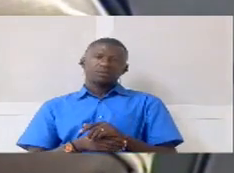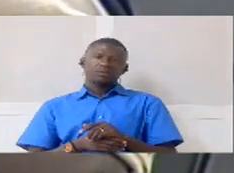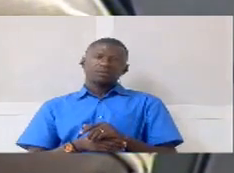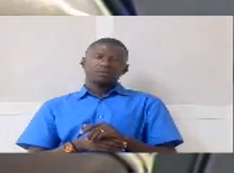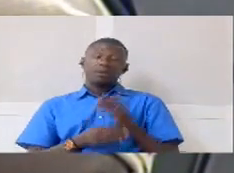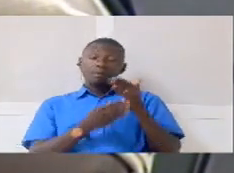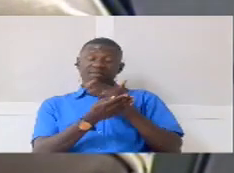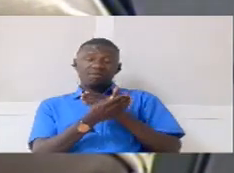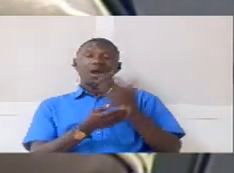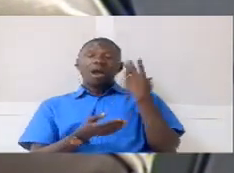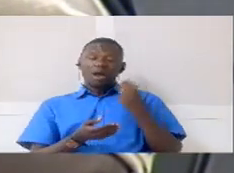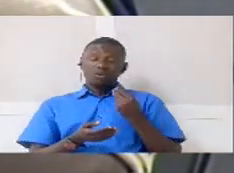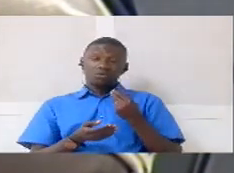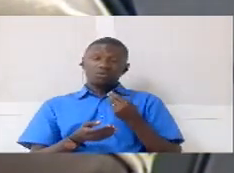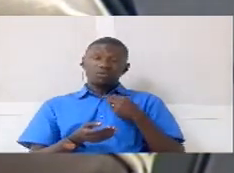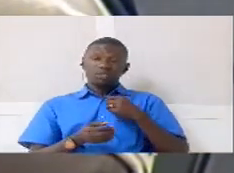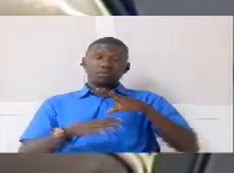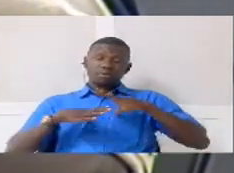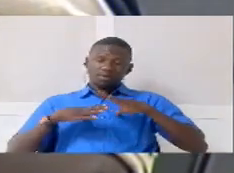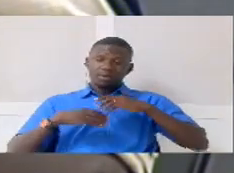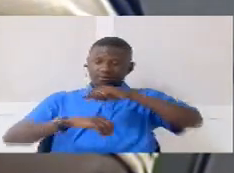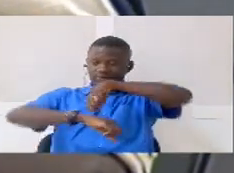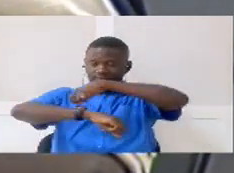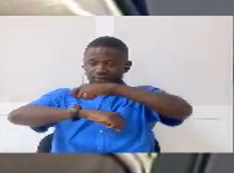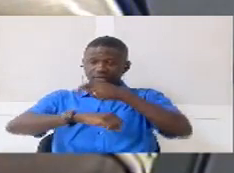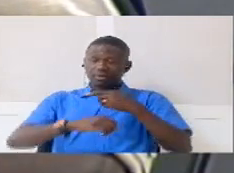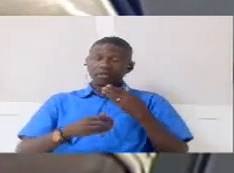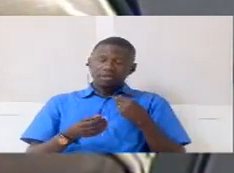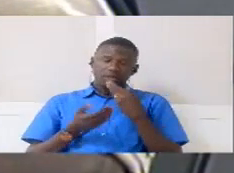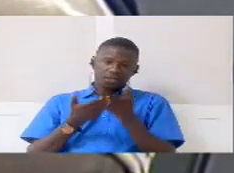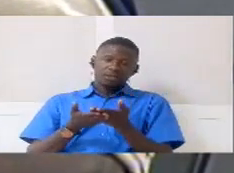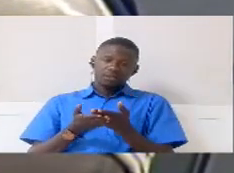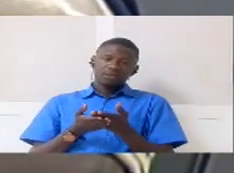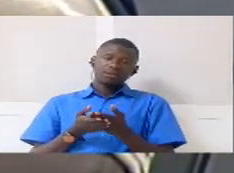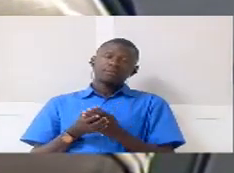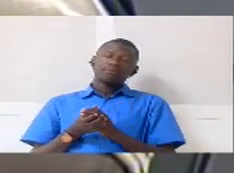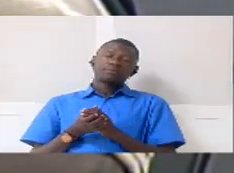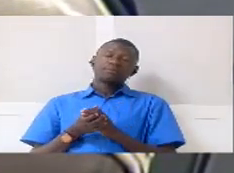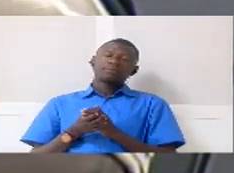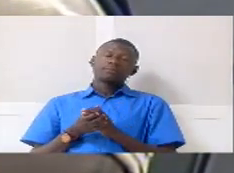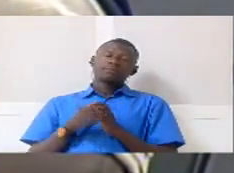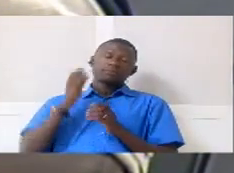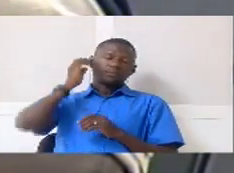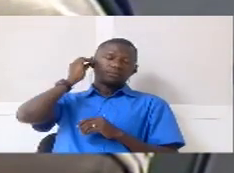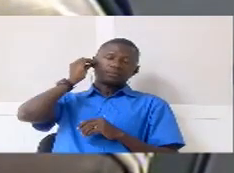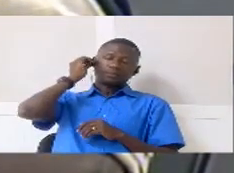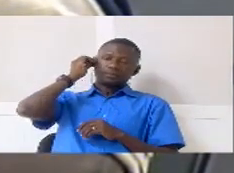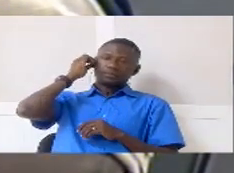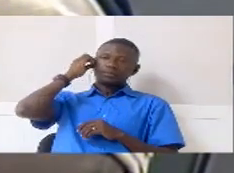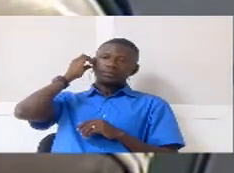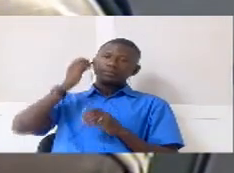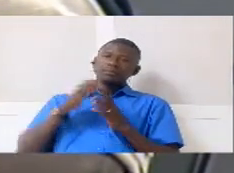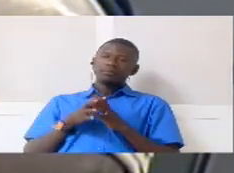falie before let me tell you how this pap was prepared bile papo bidala bile papo bidala bi